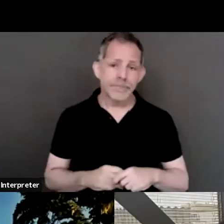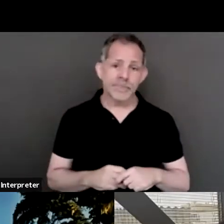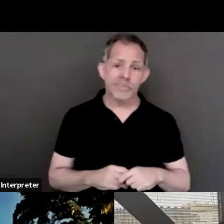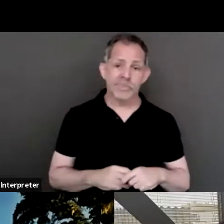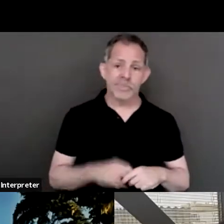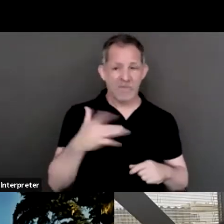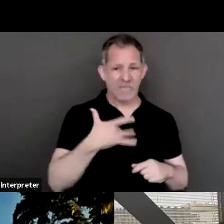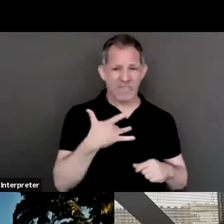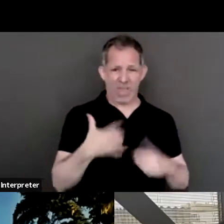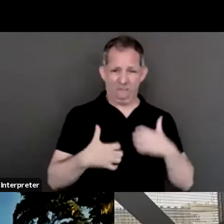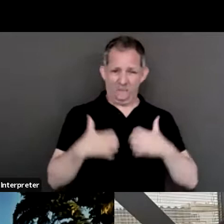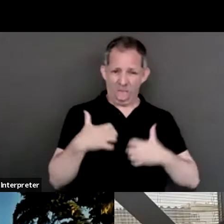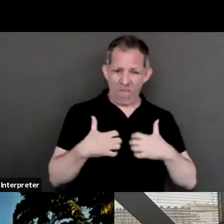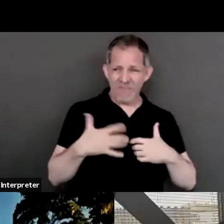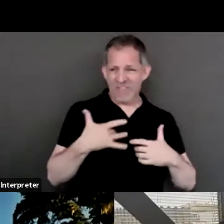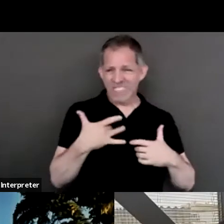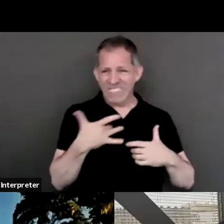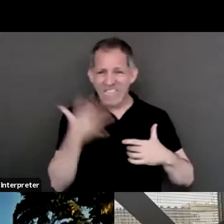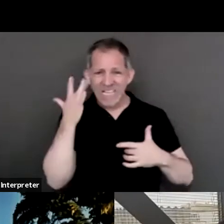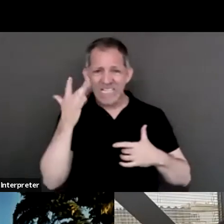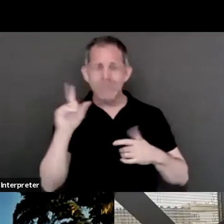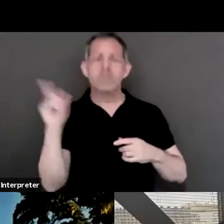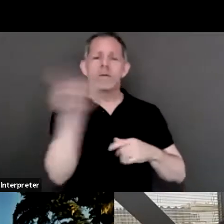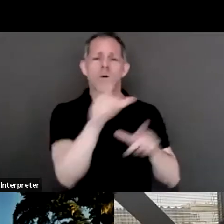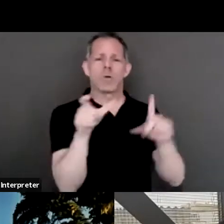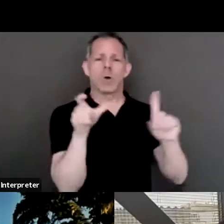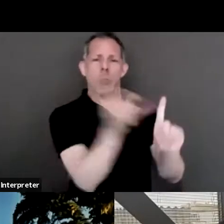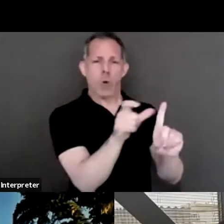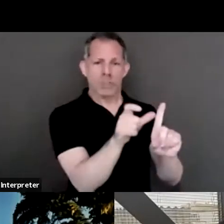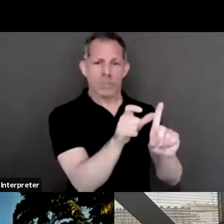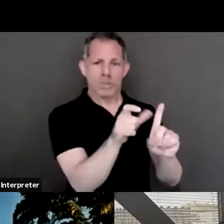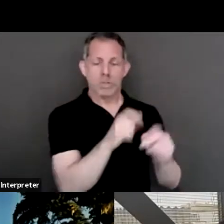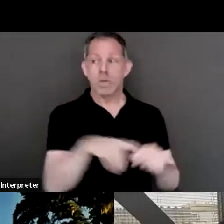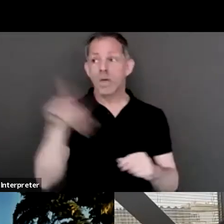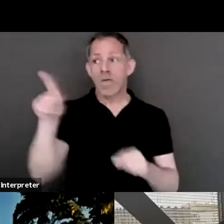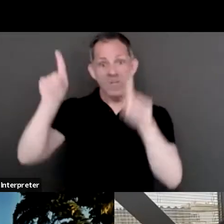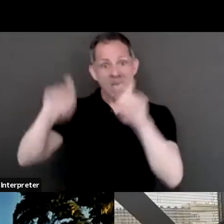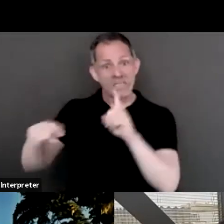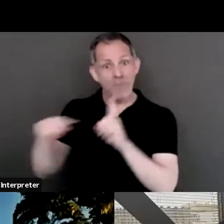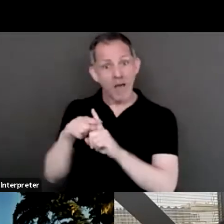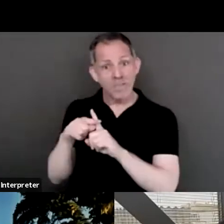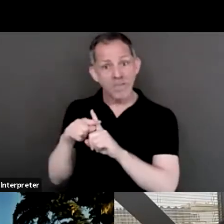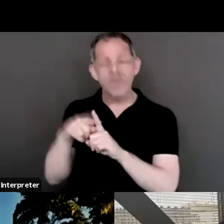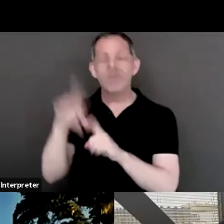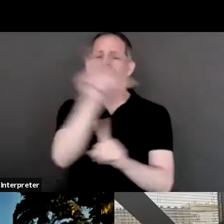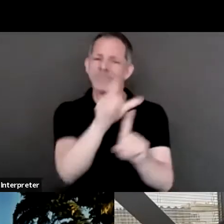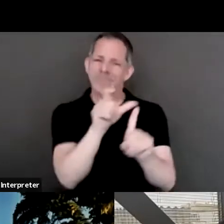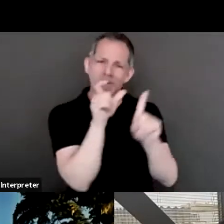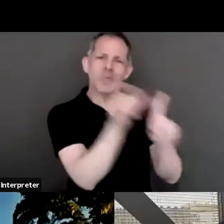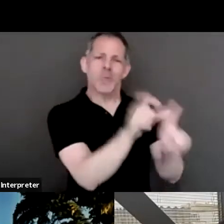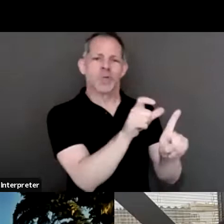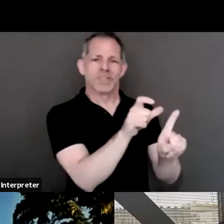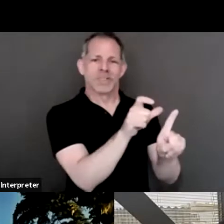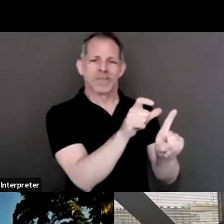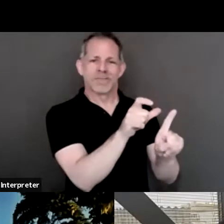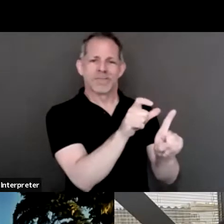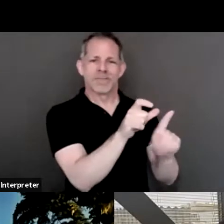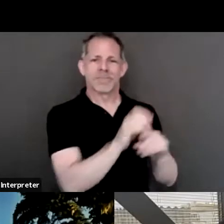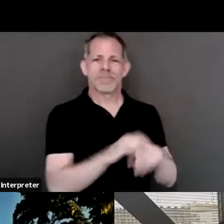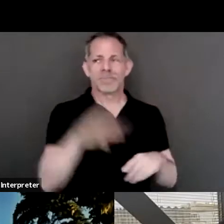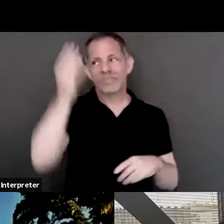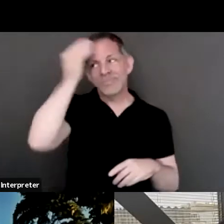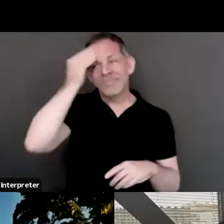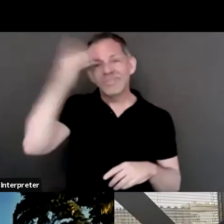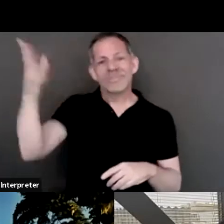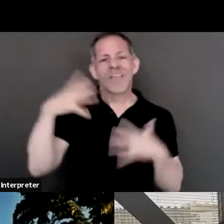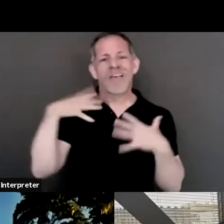positive, continue that and follow up with the health district for the contact investigation. So that's a